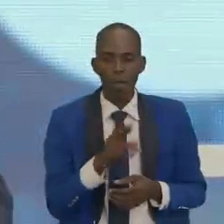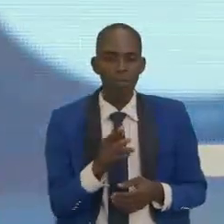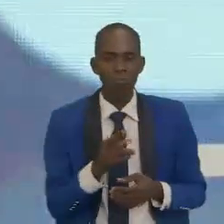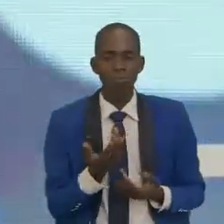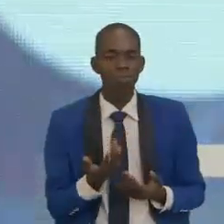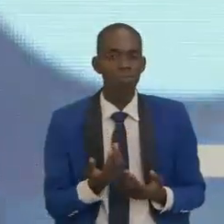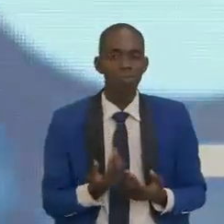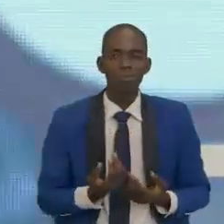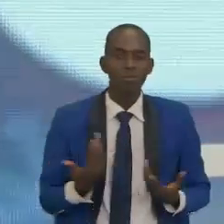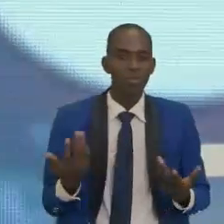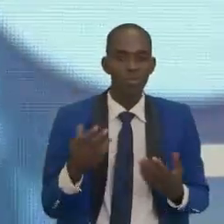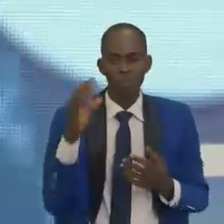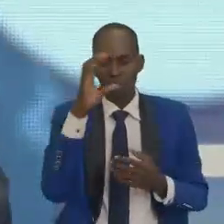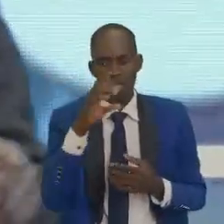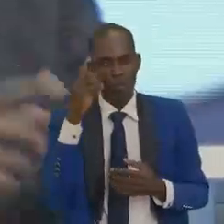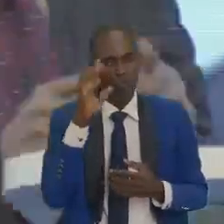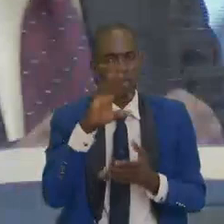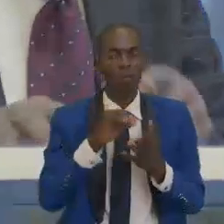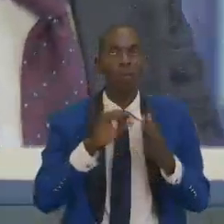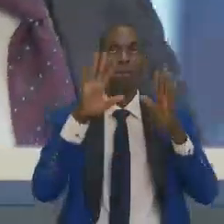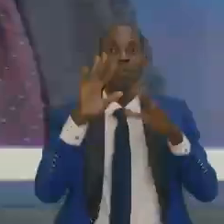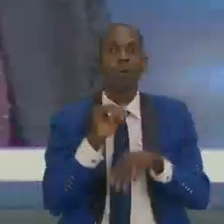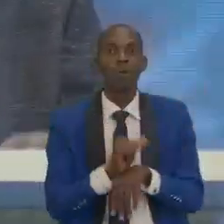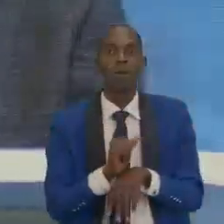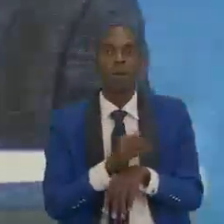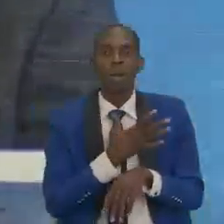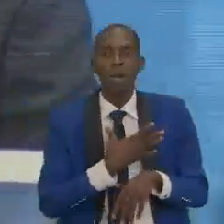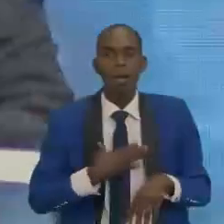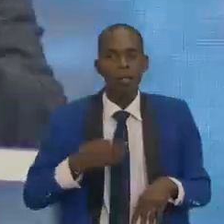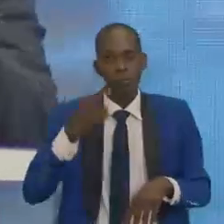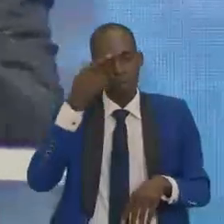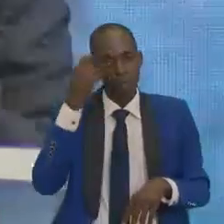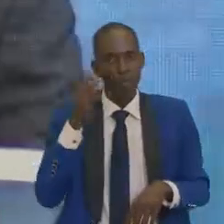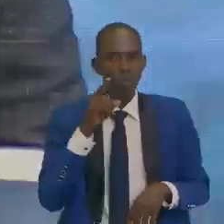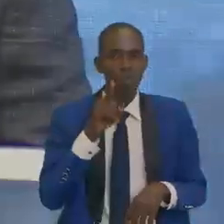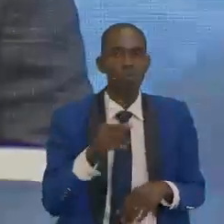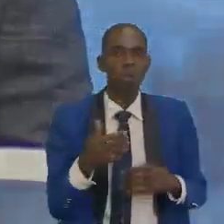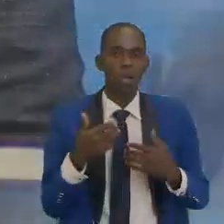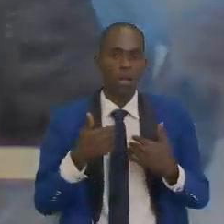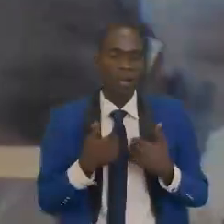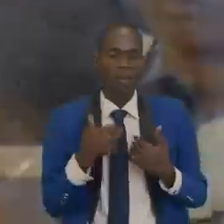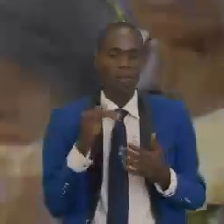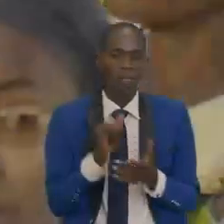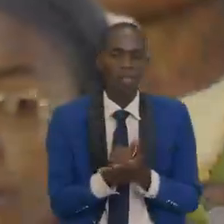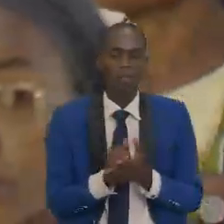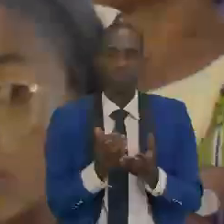for your miracle. And because you have desire,